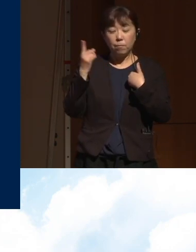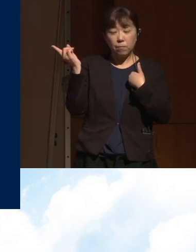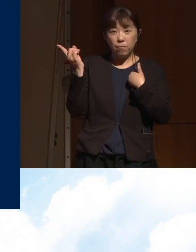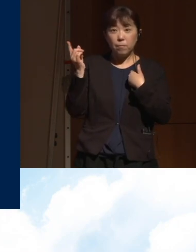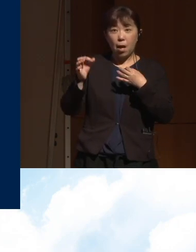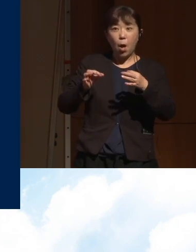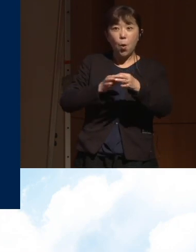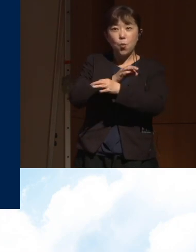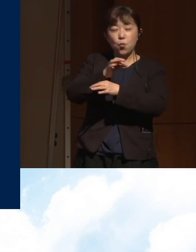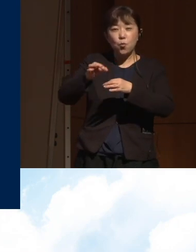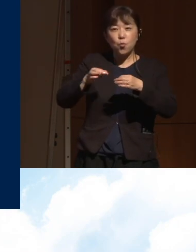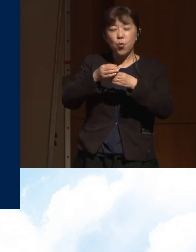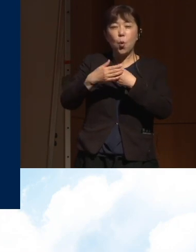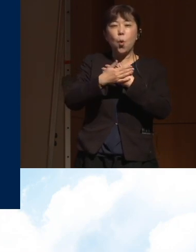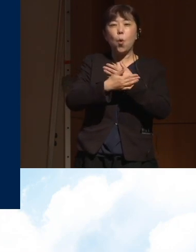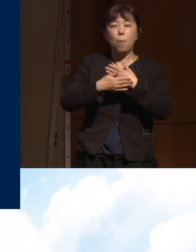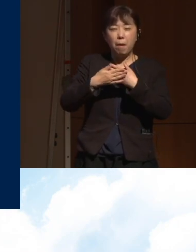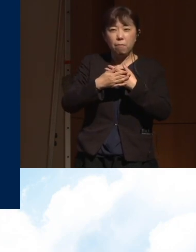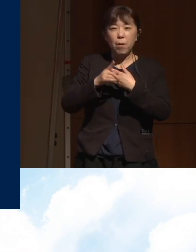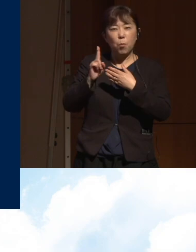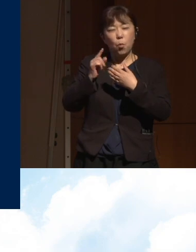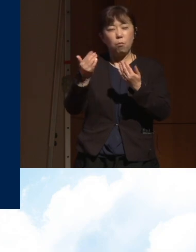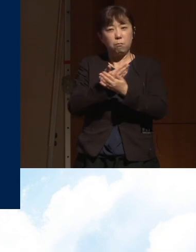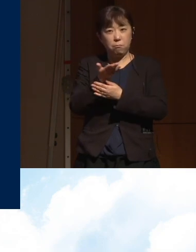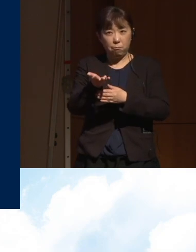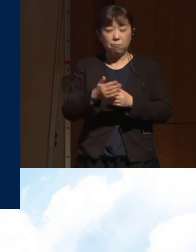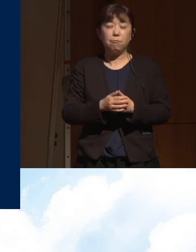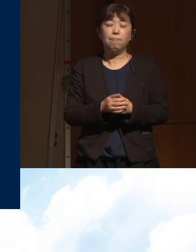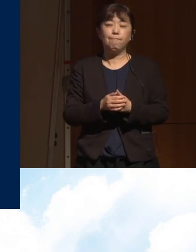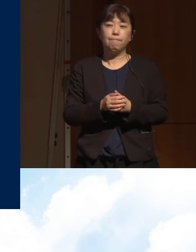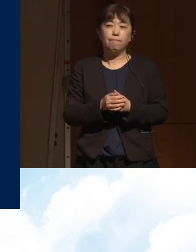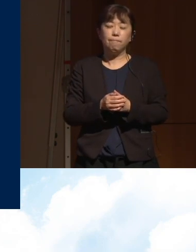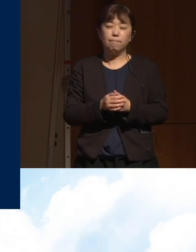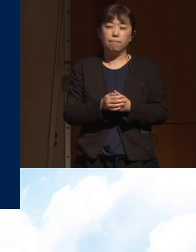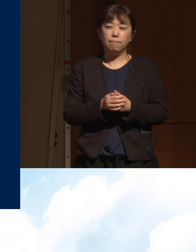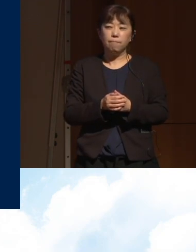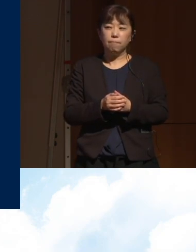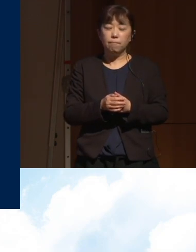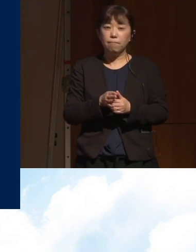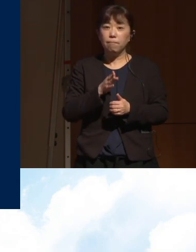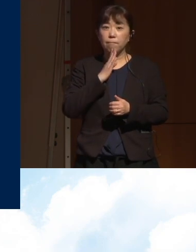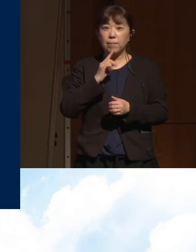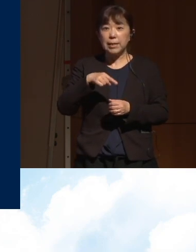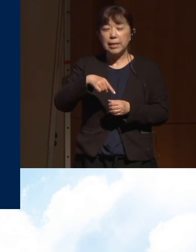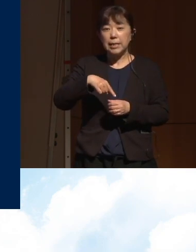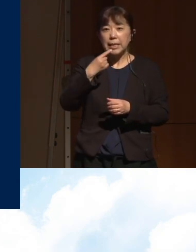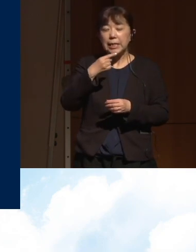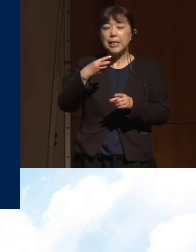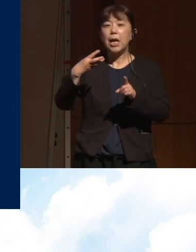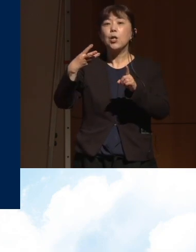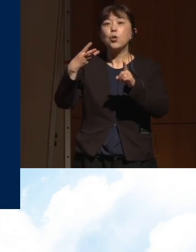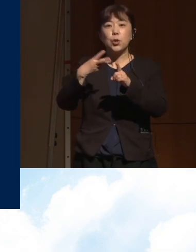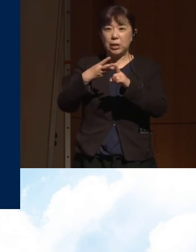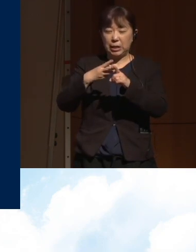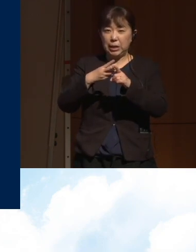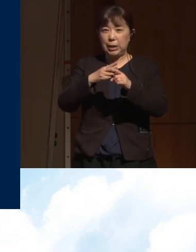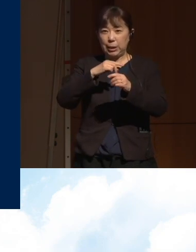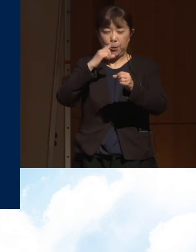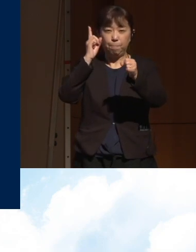capabilities, we actually are pretty close to being able to deliver the 100 days mission, which is really, really